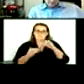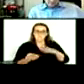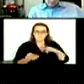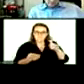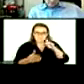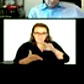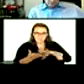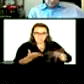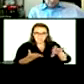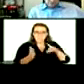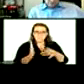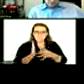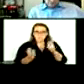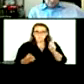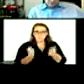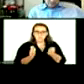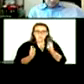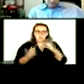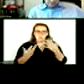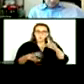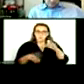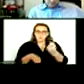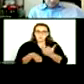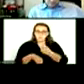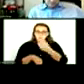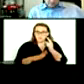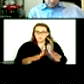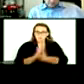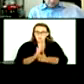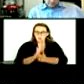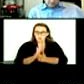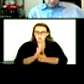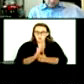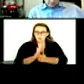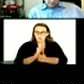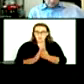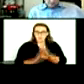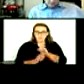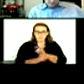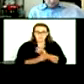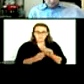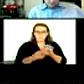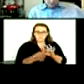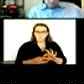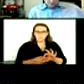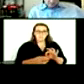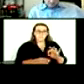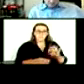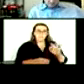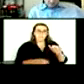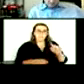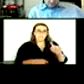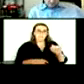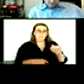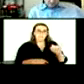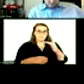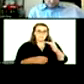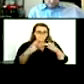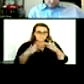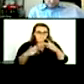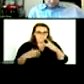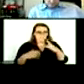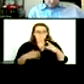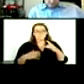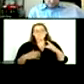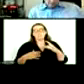technical change to the existing law, which inadvertently presents anti-deficiency issues for DHCD, is necessary because, as enacted, it